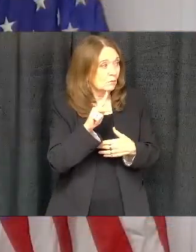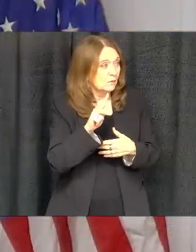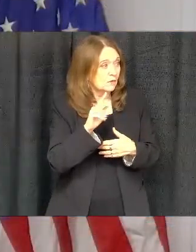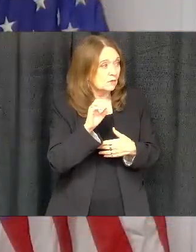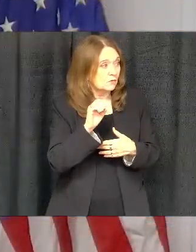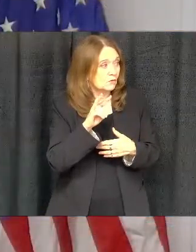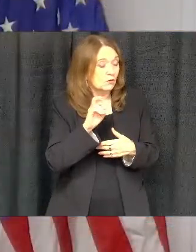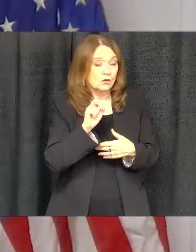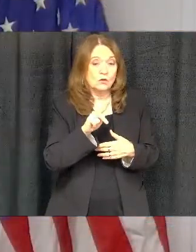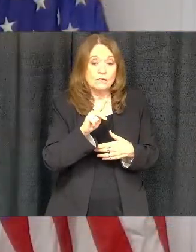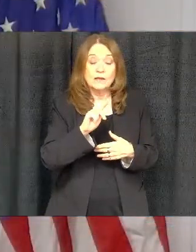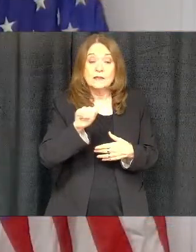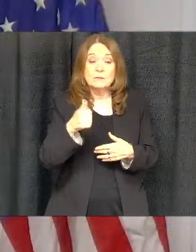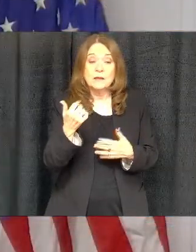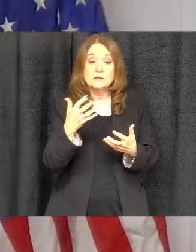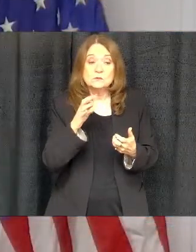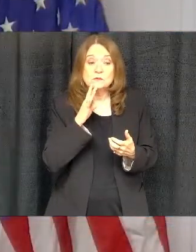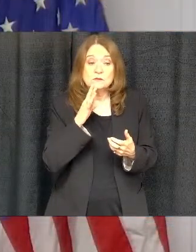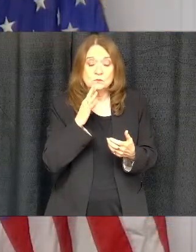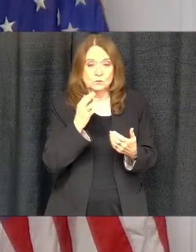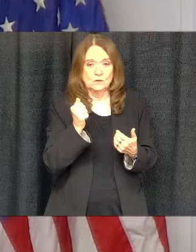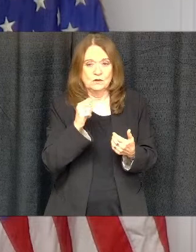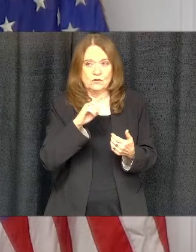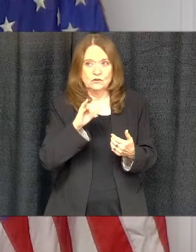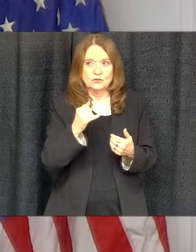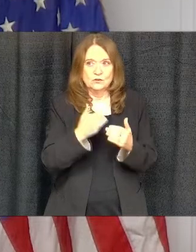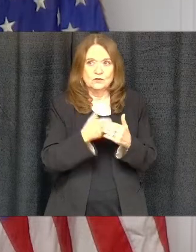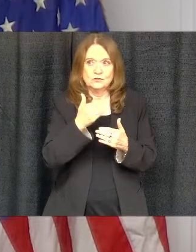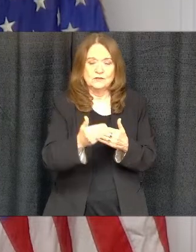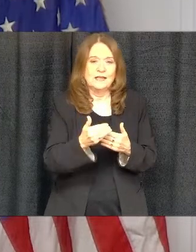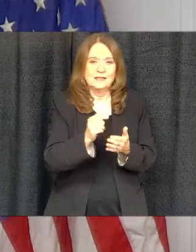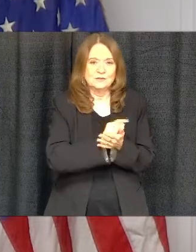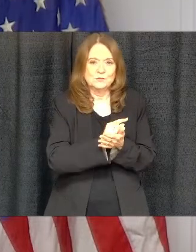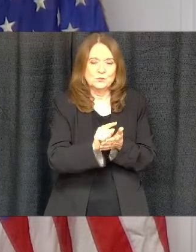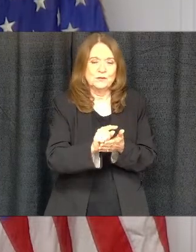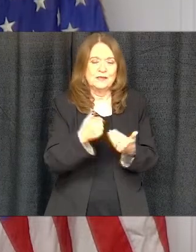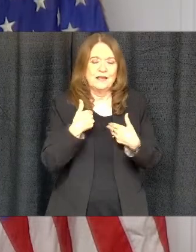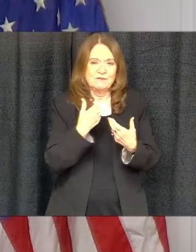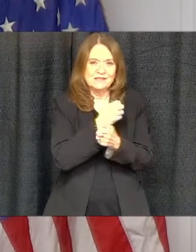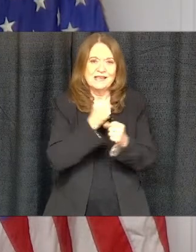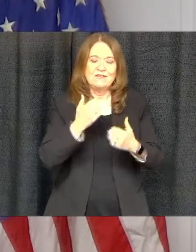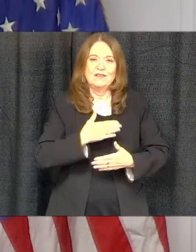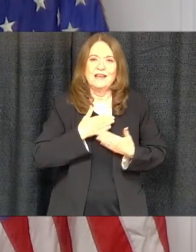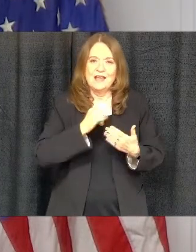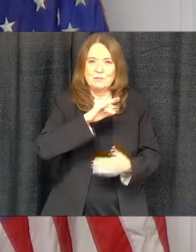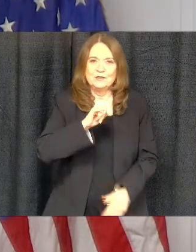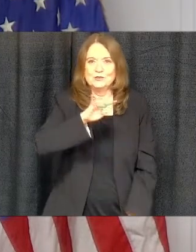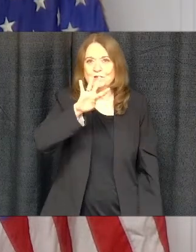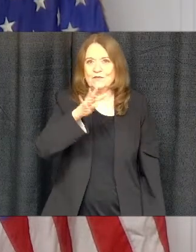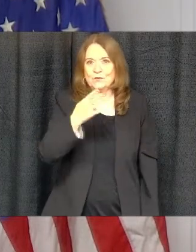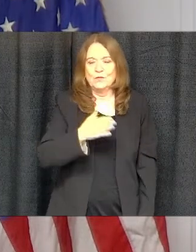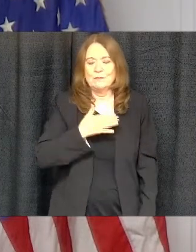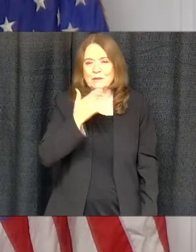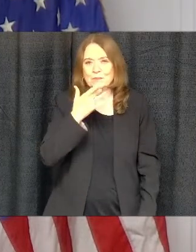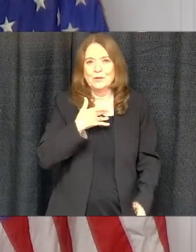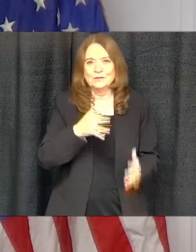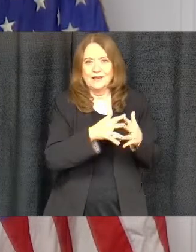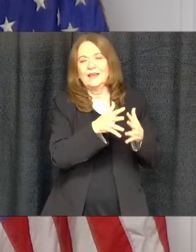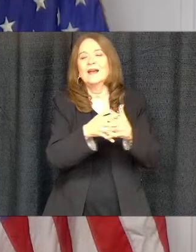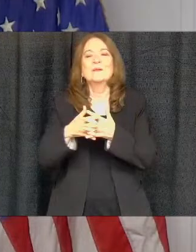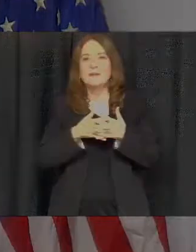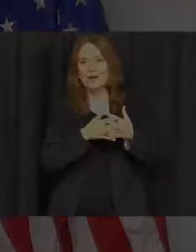public wish to address the council? Seeing none, we're adjourned until next week. Have a safe and happy 4th of July. Happy birthday, America.